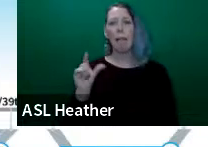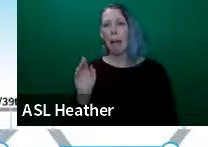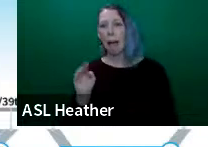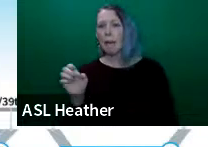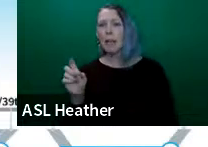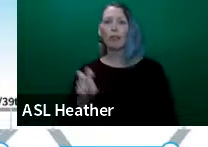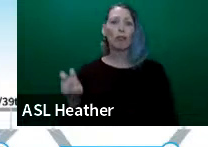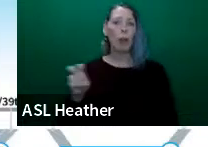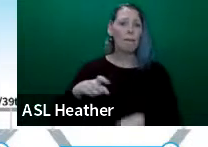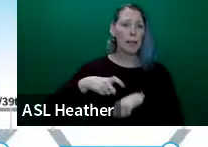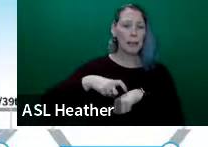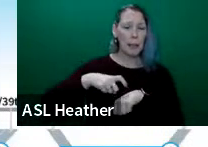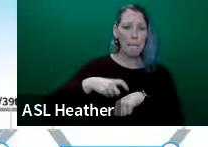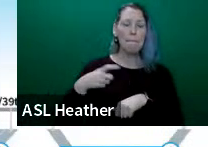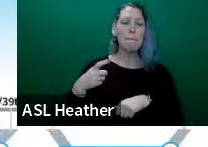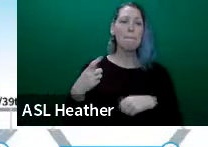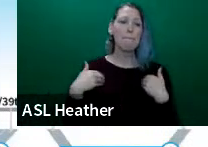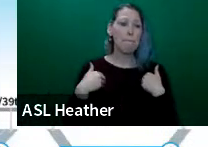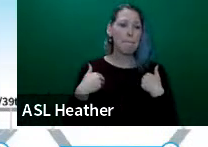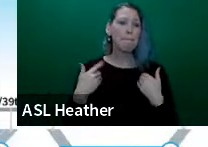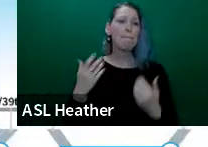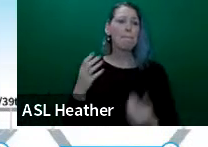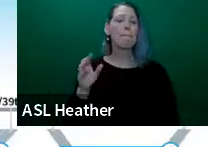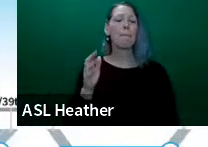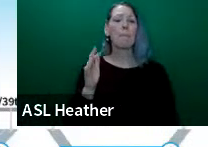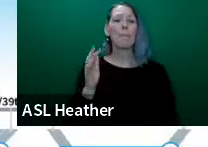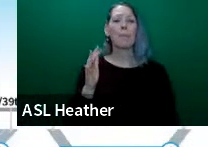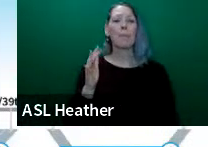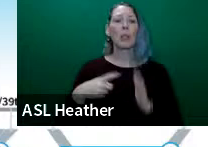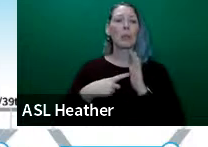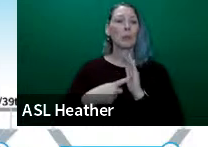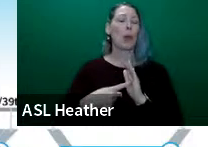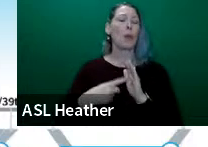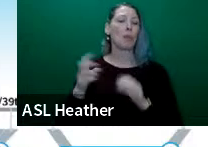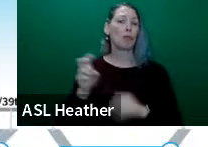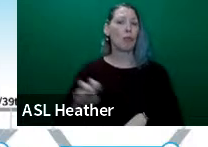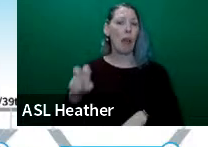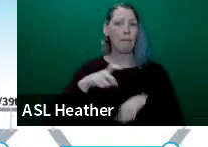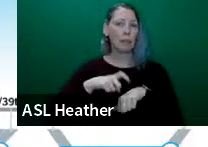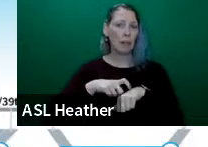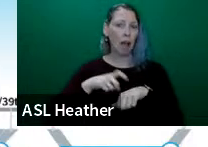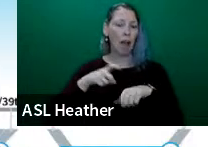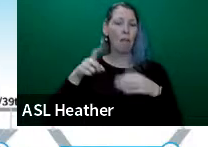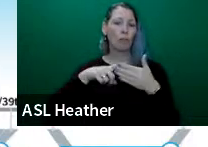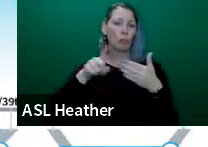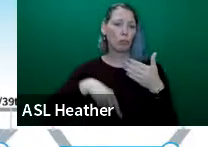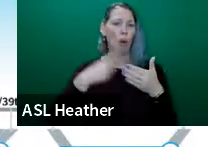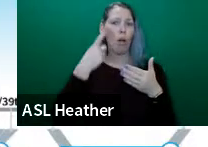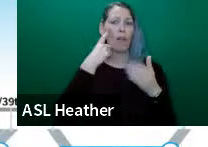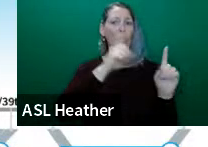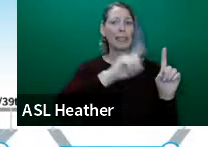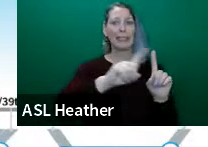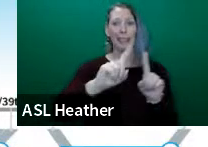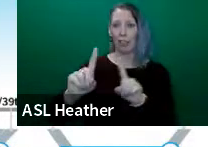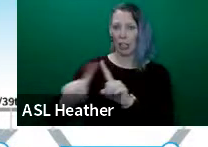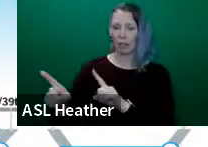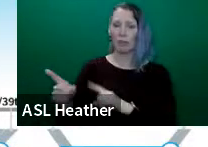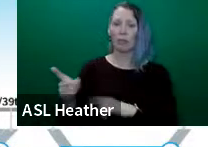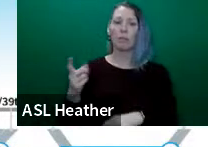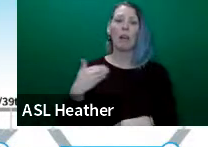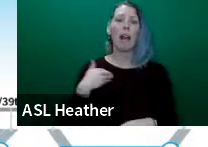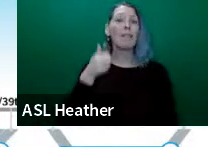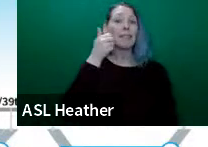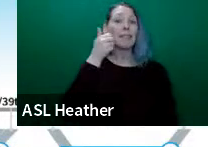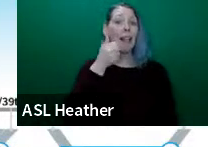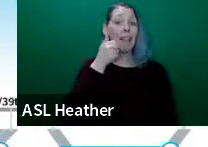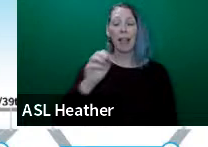travel time kind of metric there, kind of showing travel time results for different pairs. We then have daily